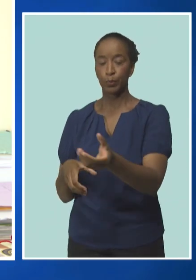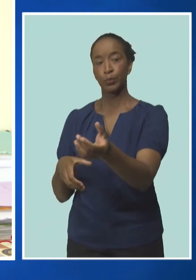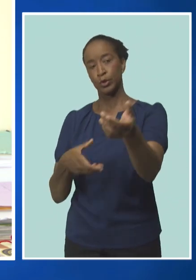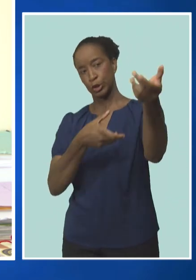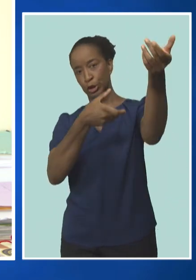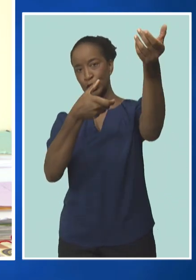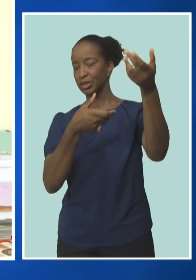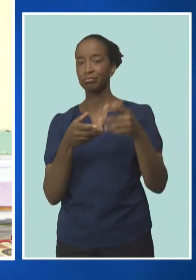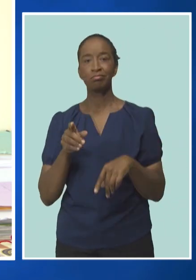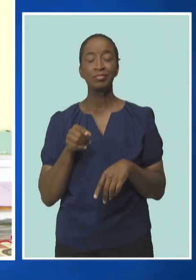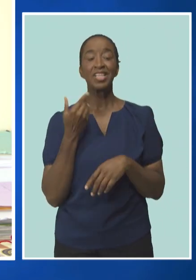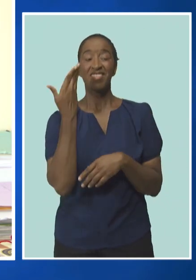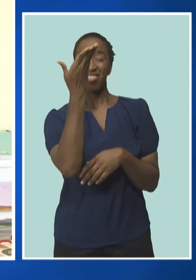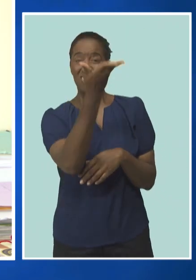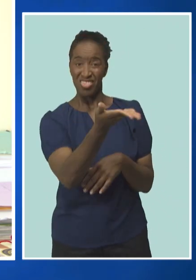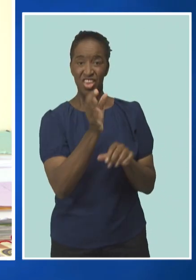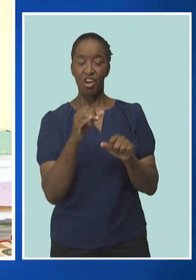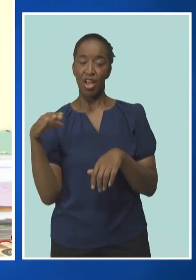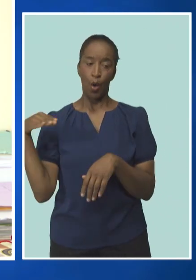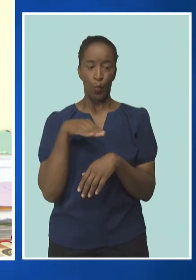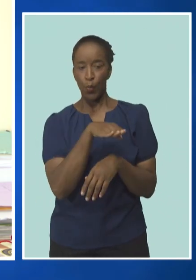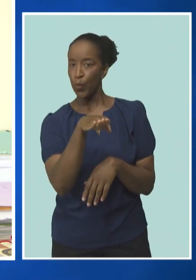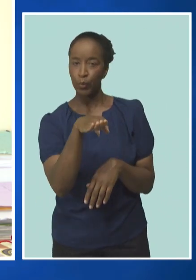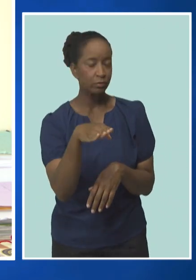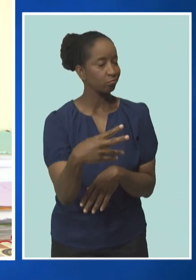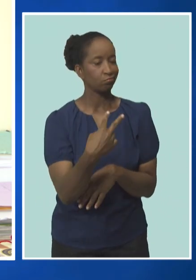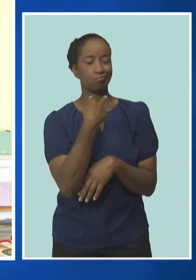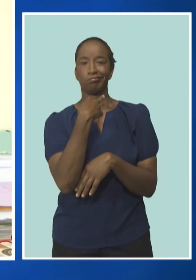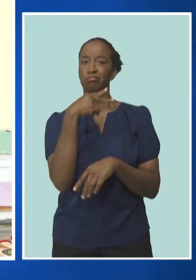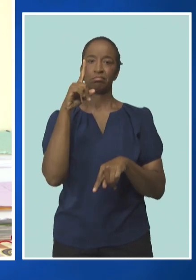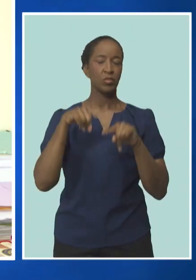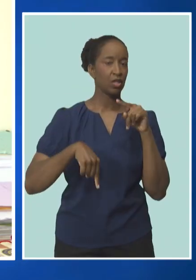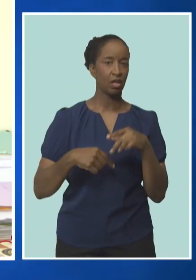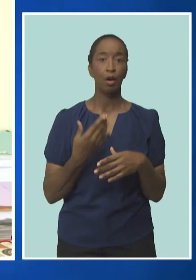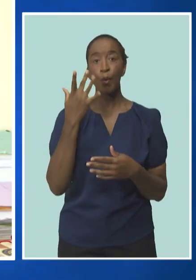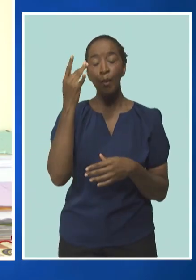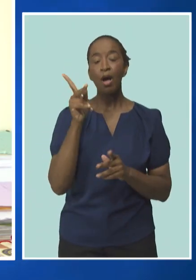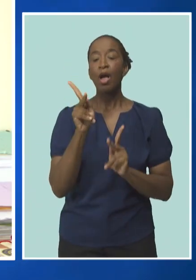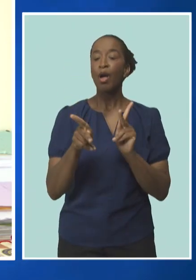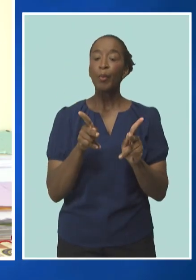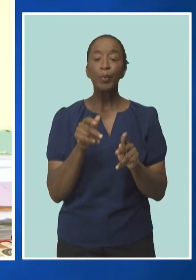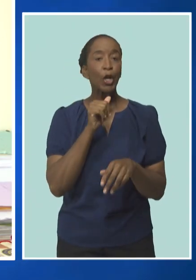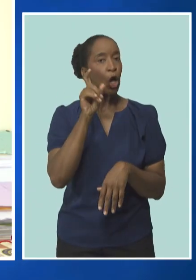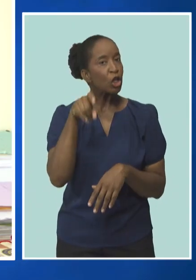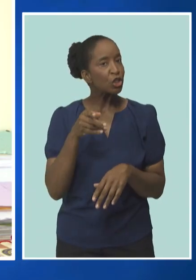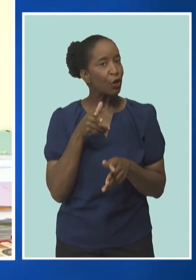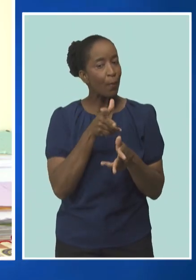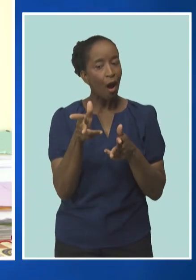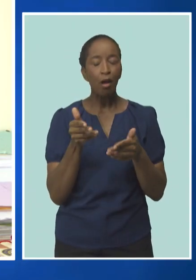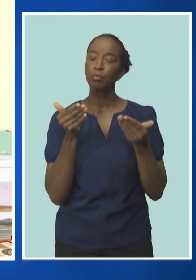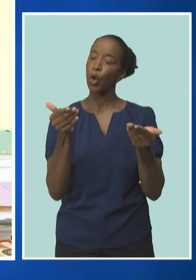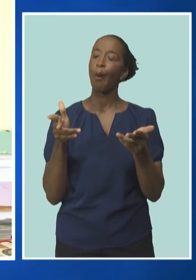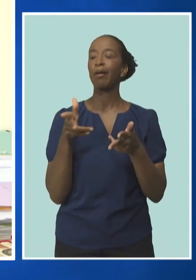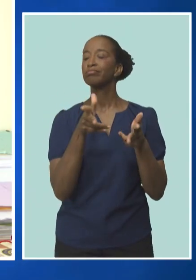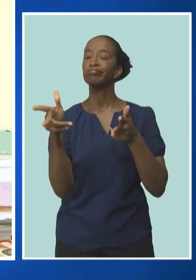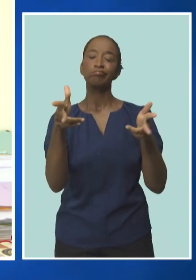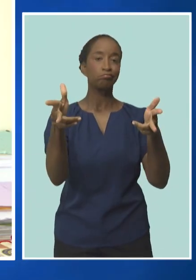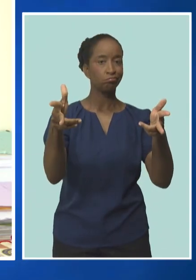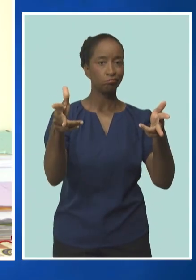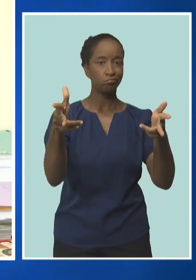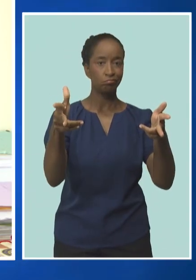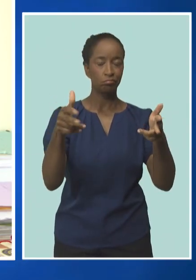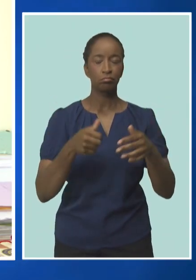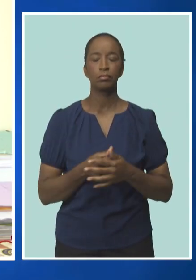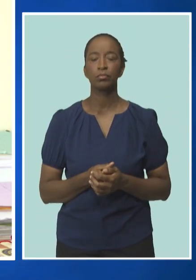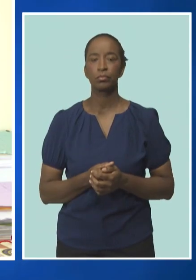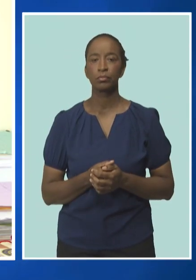get directly to the incident as a result of indiscriminate parking. We have experienced that certainly within